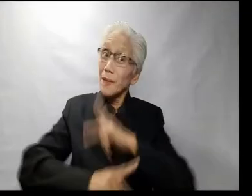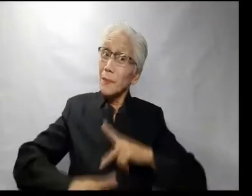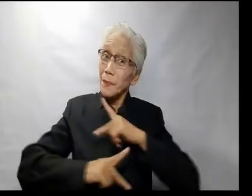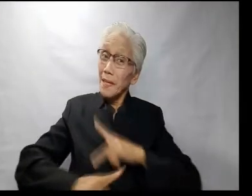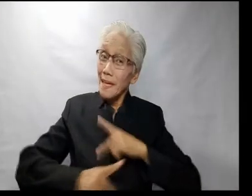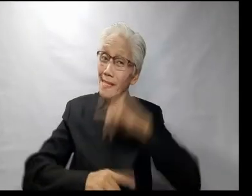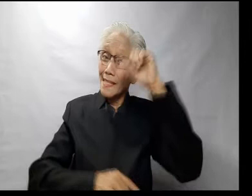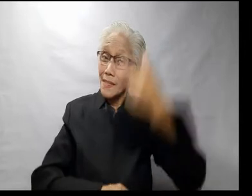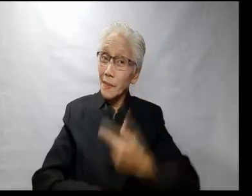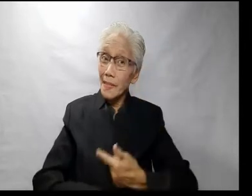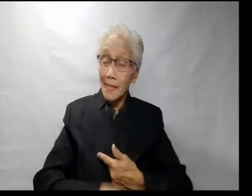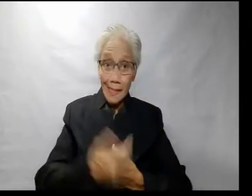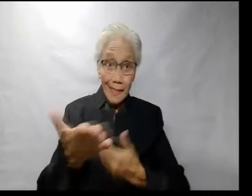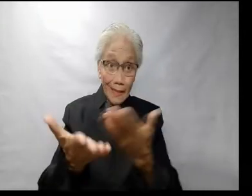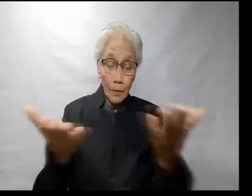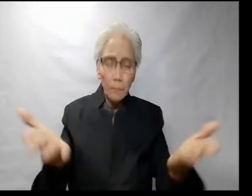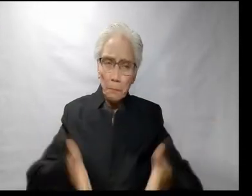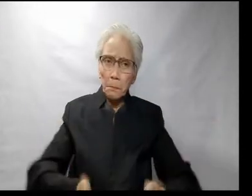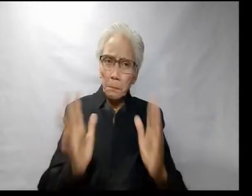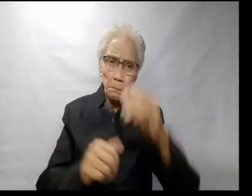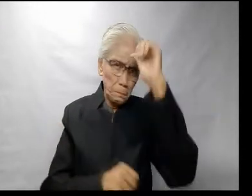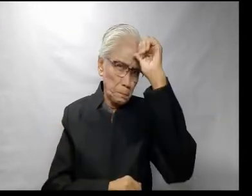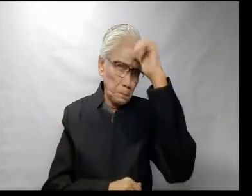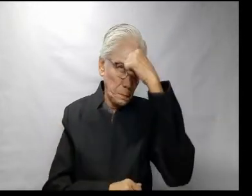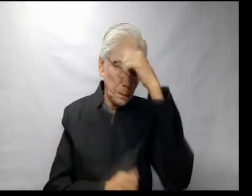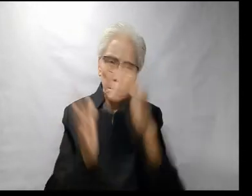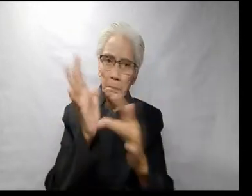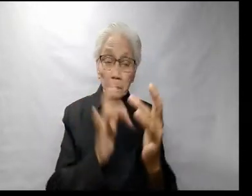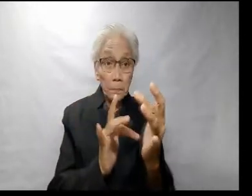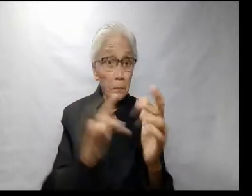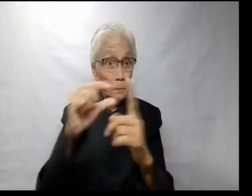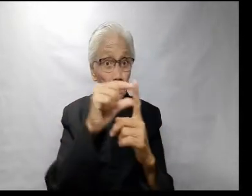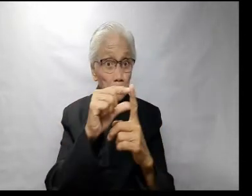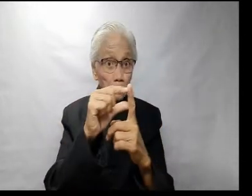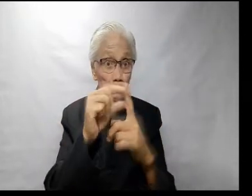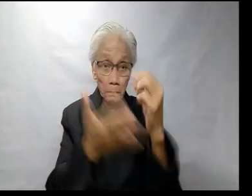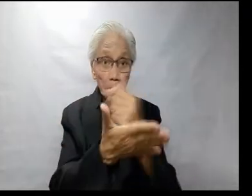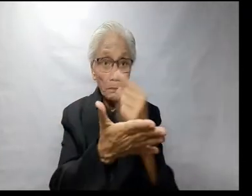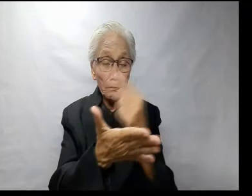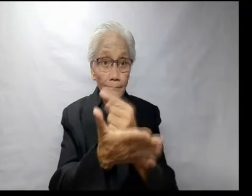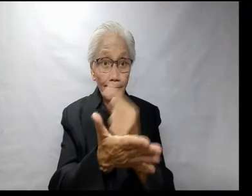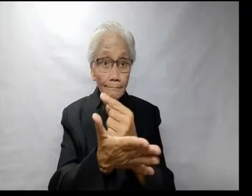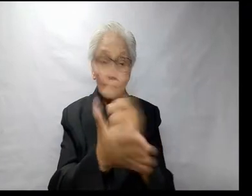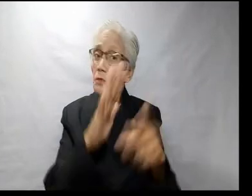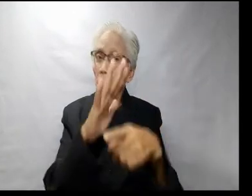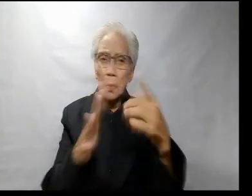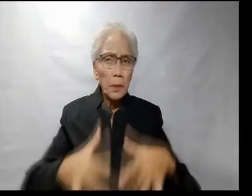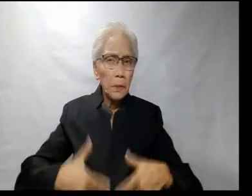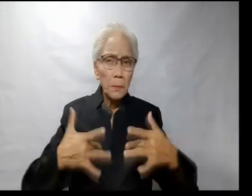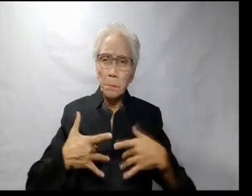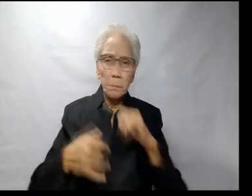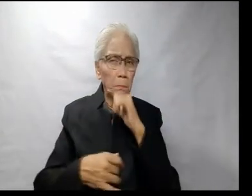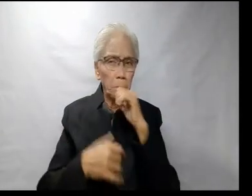pleasant greetings to all. Let us be reminded again of Jesus' words in the Gospel. One's life does